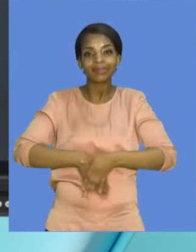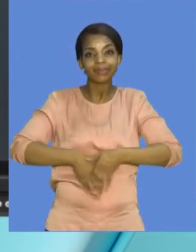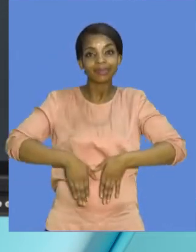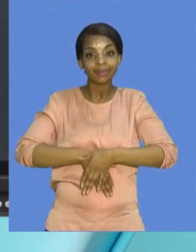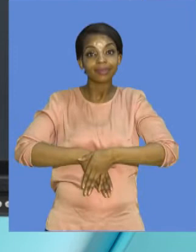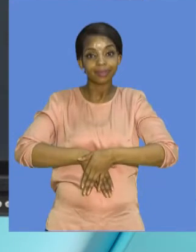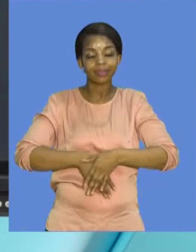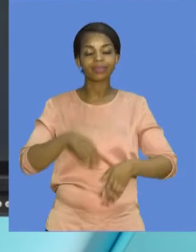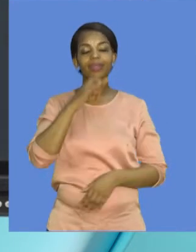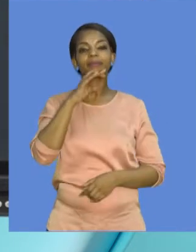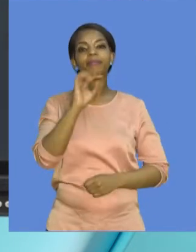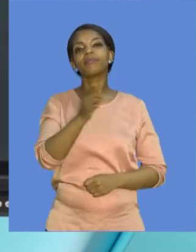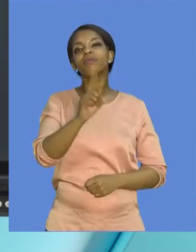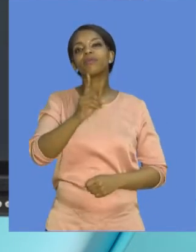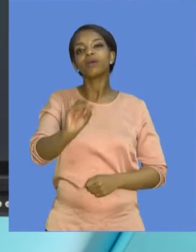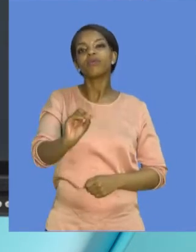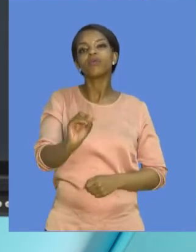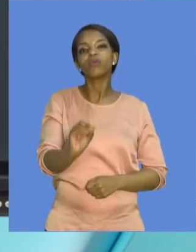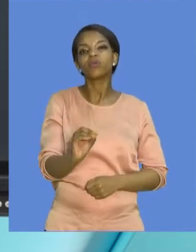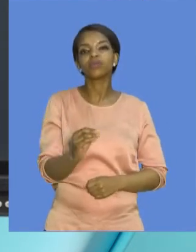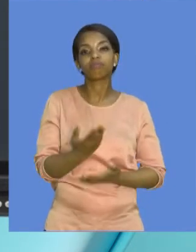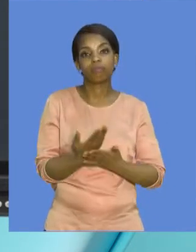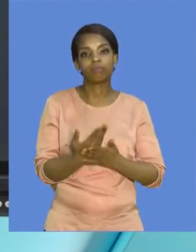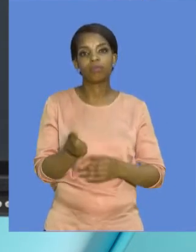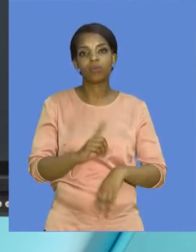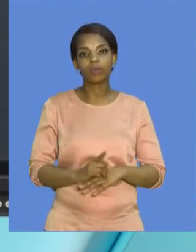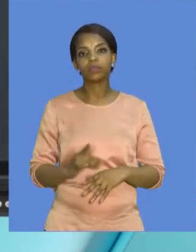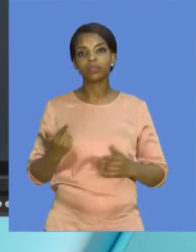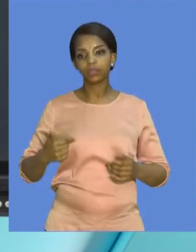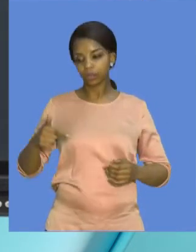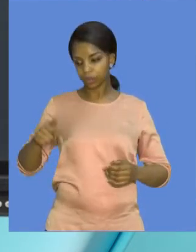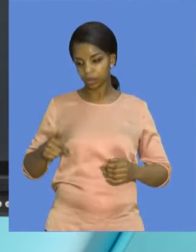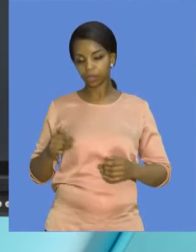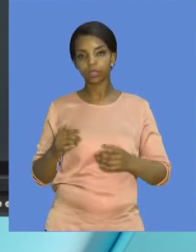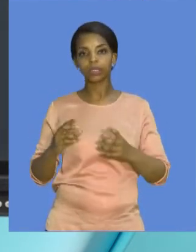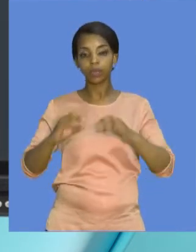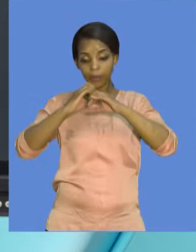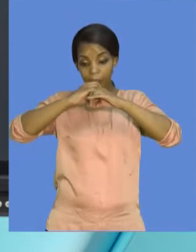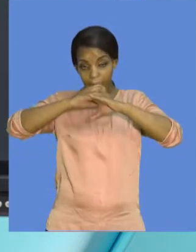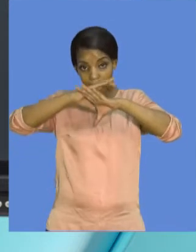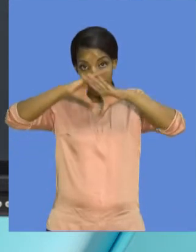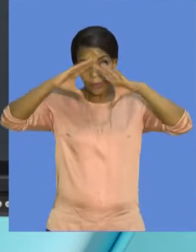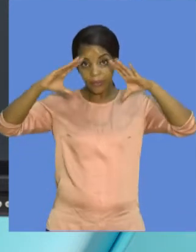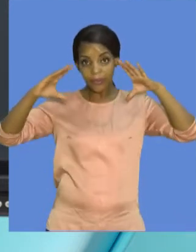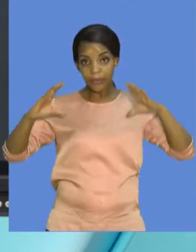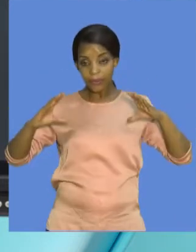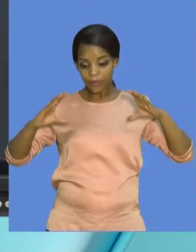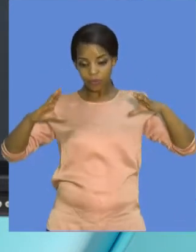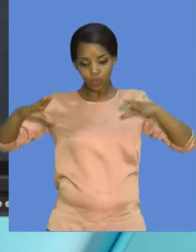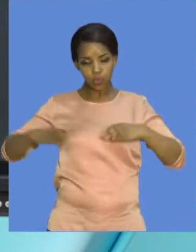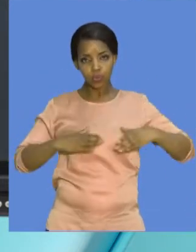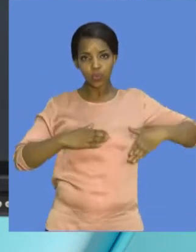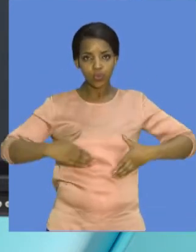contact. So there's a force that, you know, the balloon exerts on the jersey, and while that is happening,